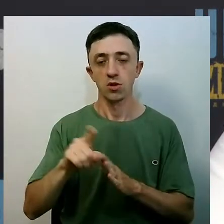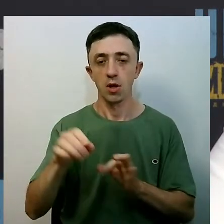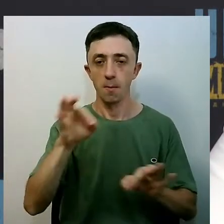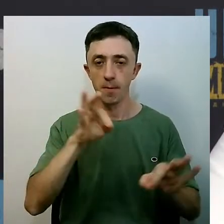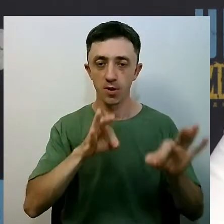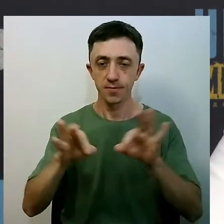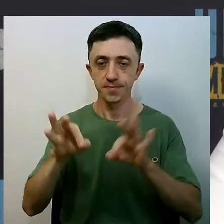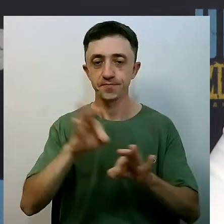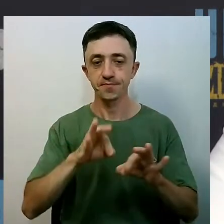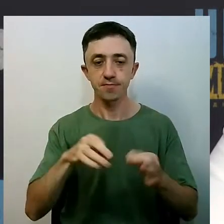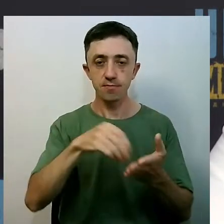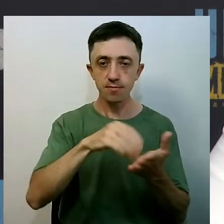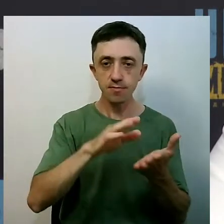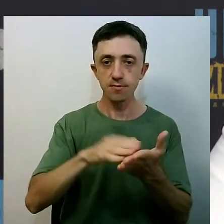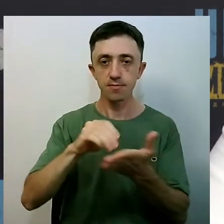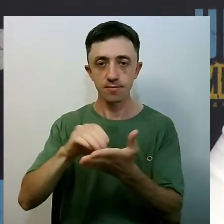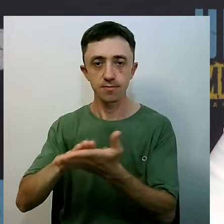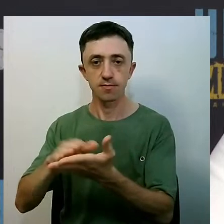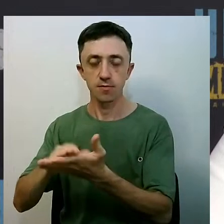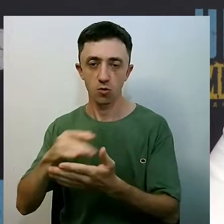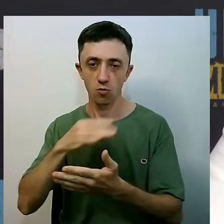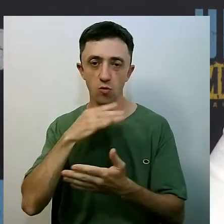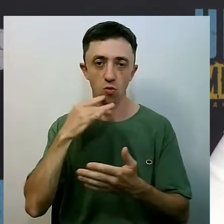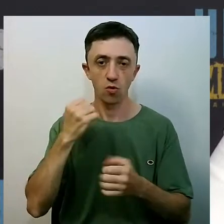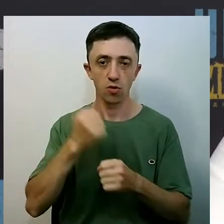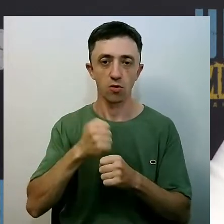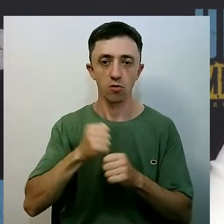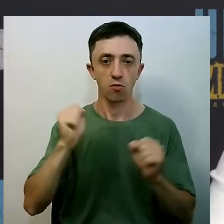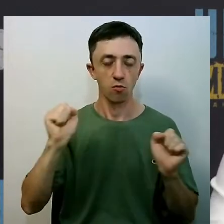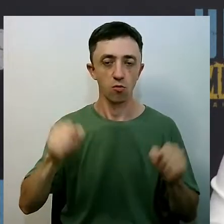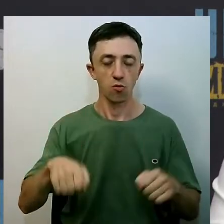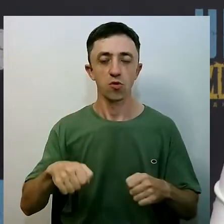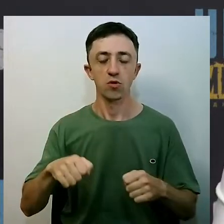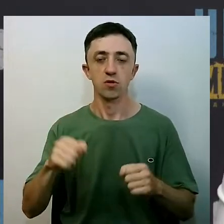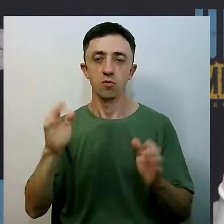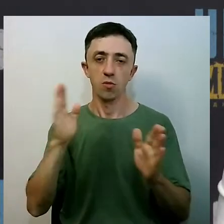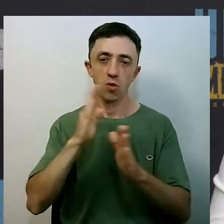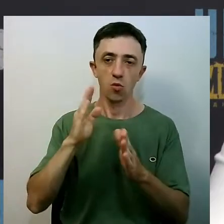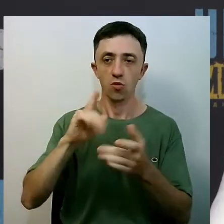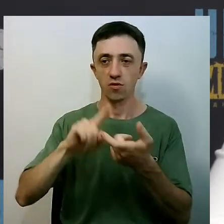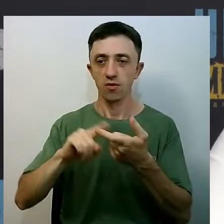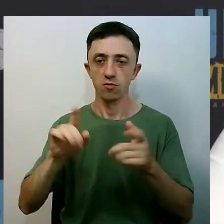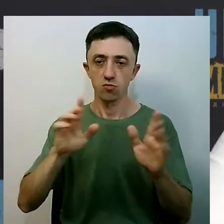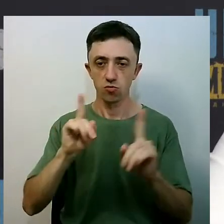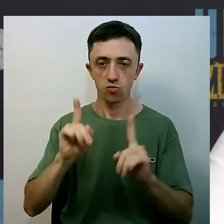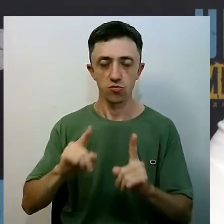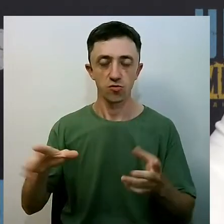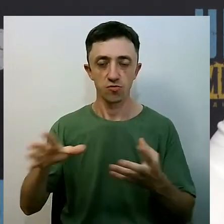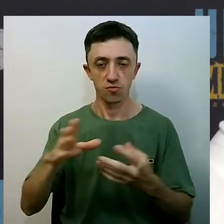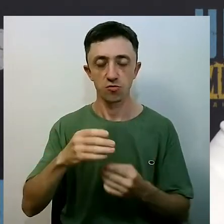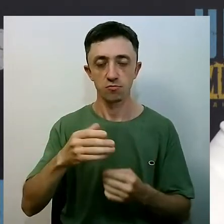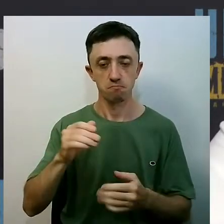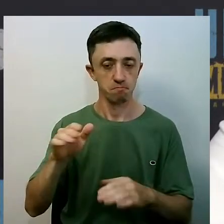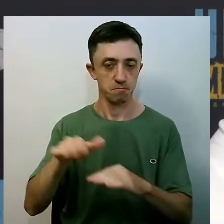can start developing projects, inventory. They can